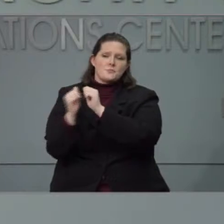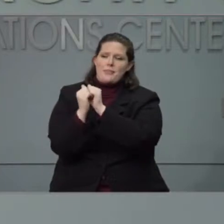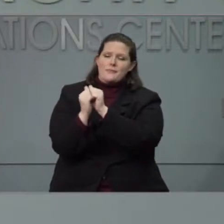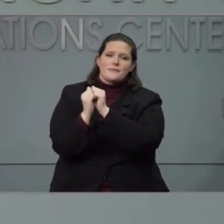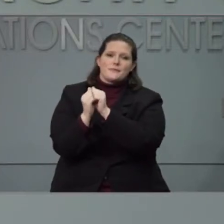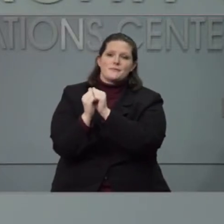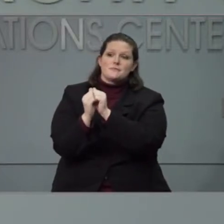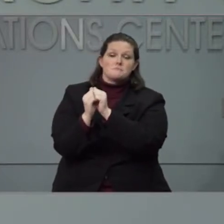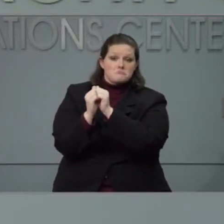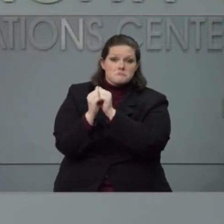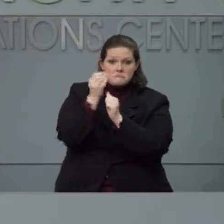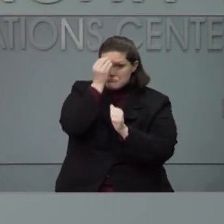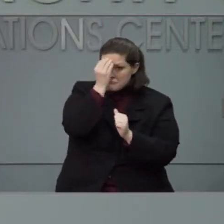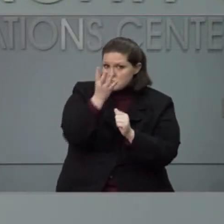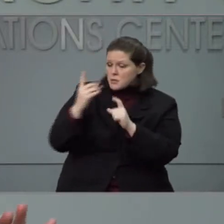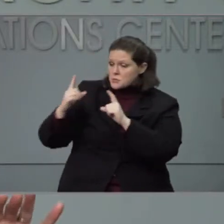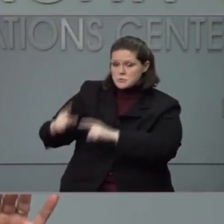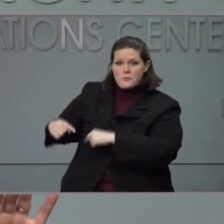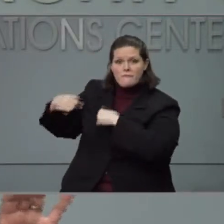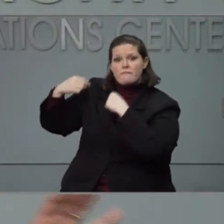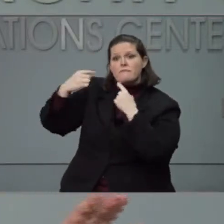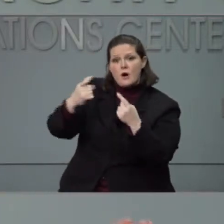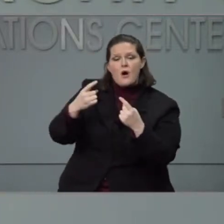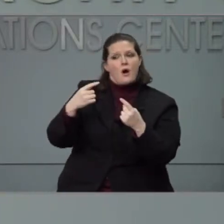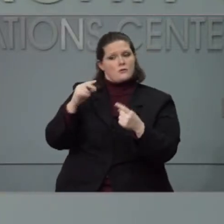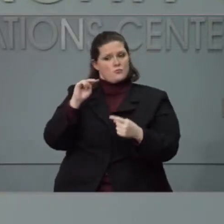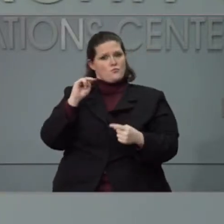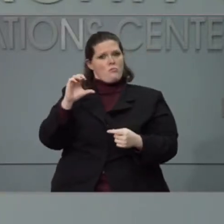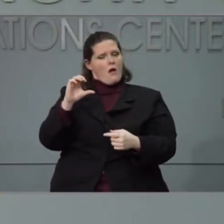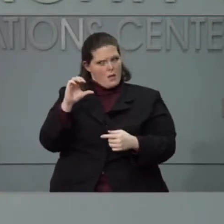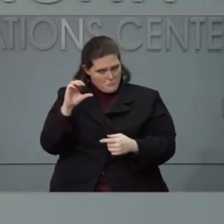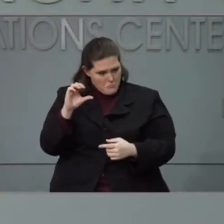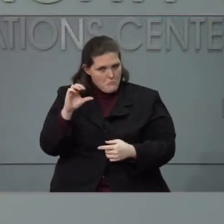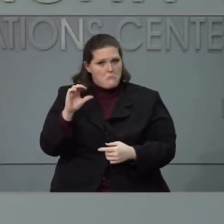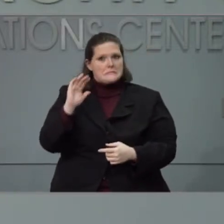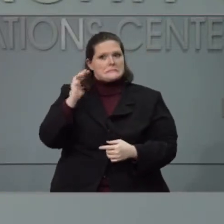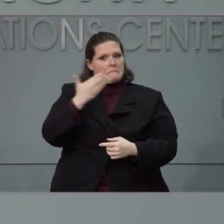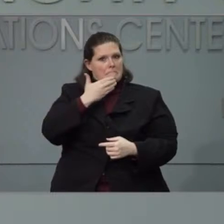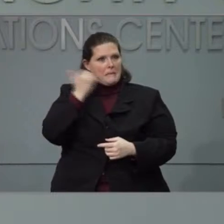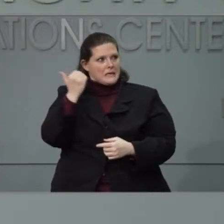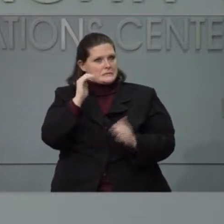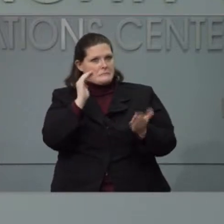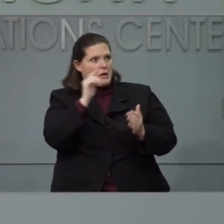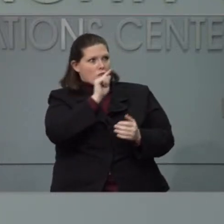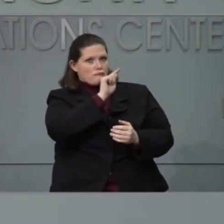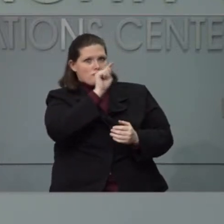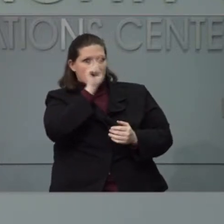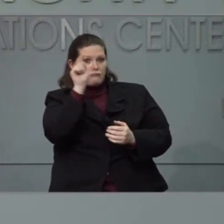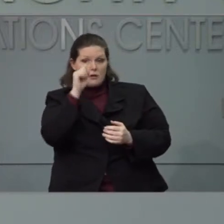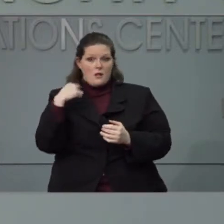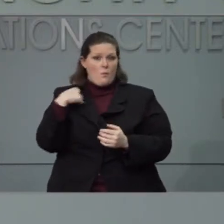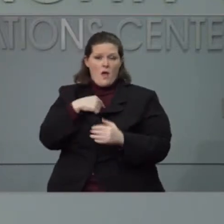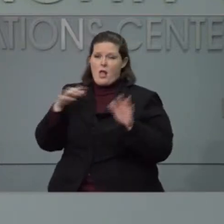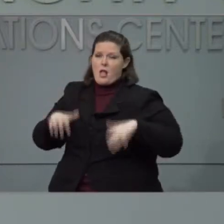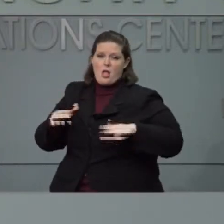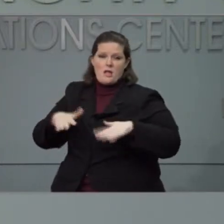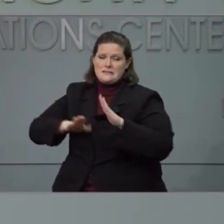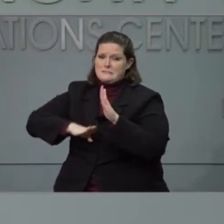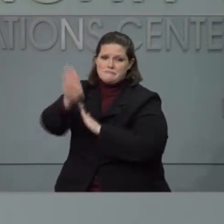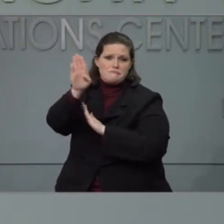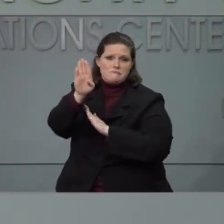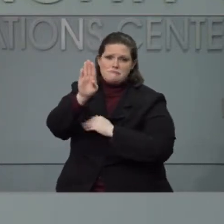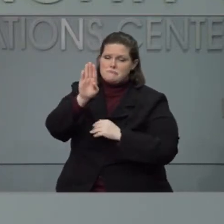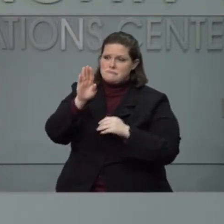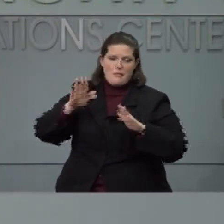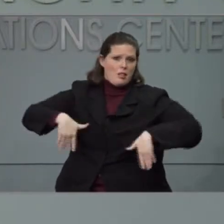we have done better than other states have done because we have not seen surges that the other states have. But